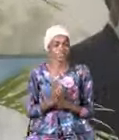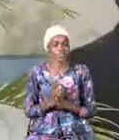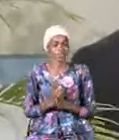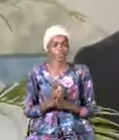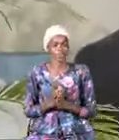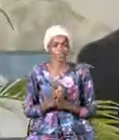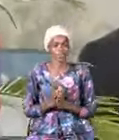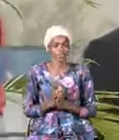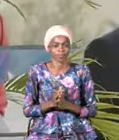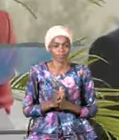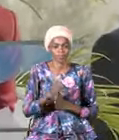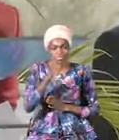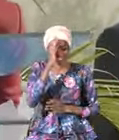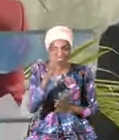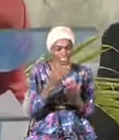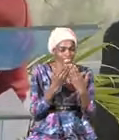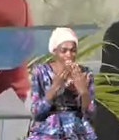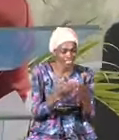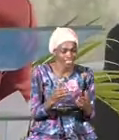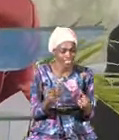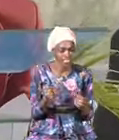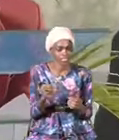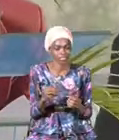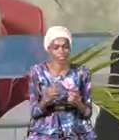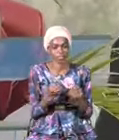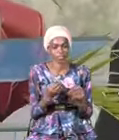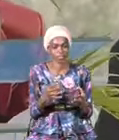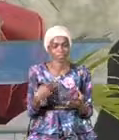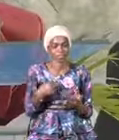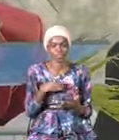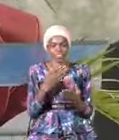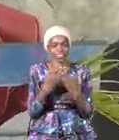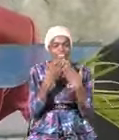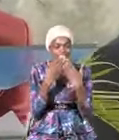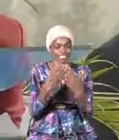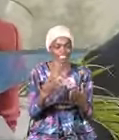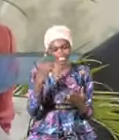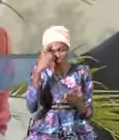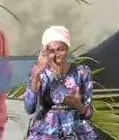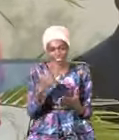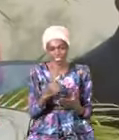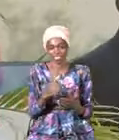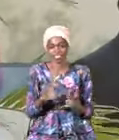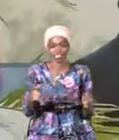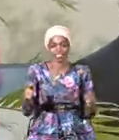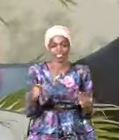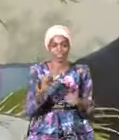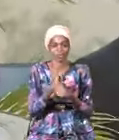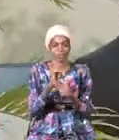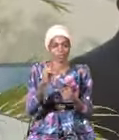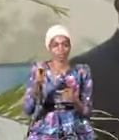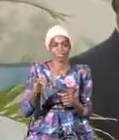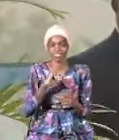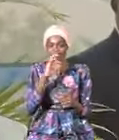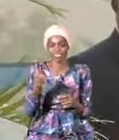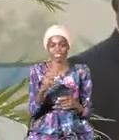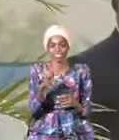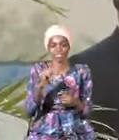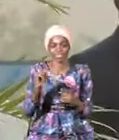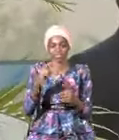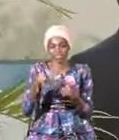Daddy, thank you so much, Mommy. We are grateful for the great work God is using you for. And the great